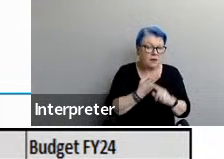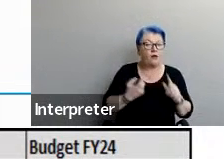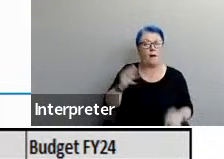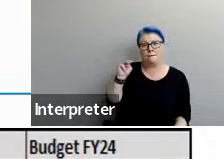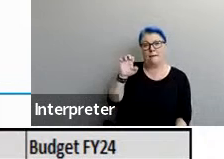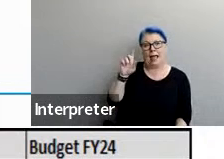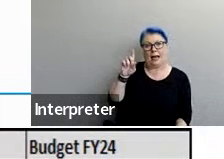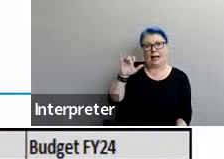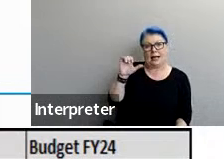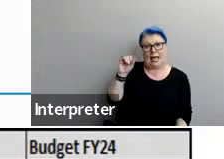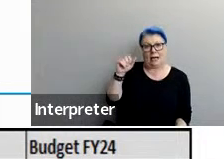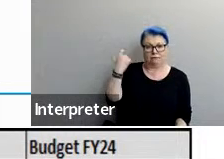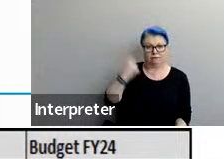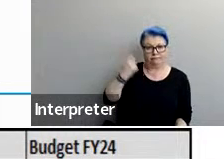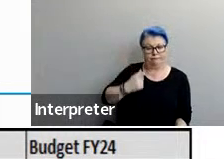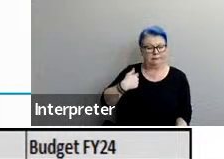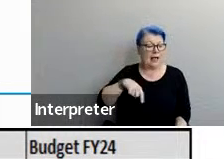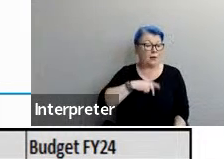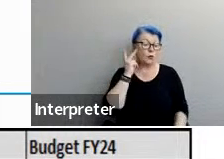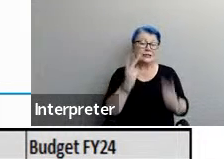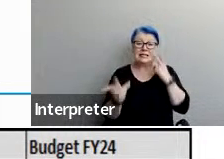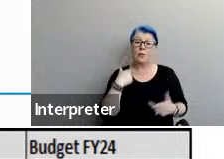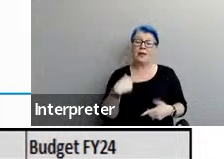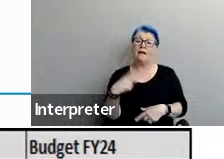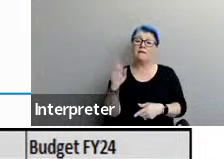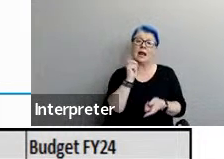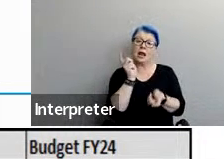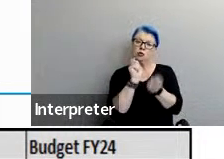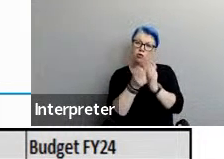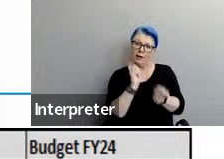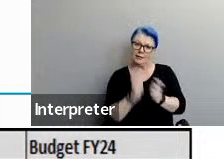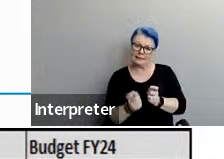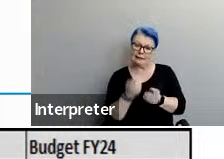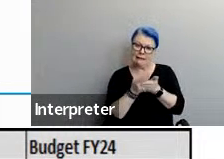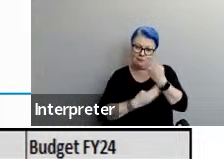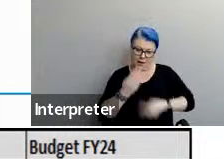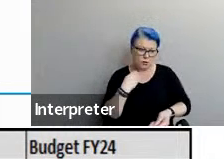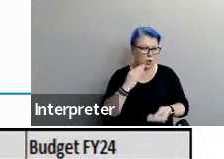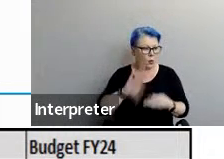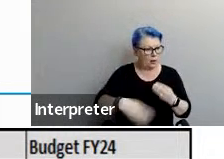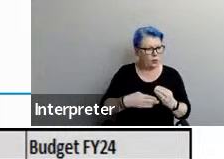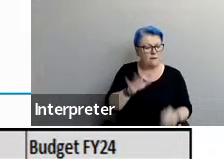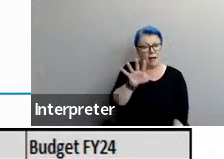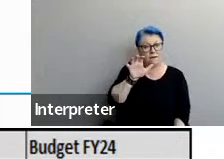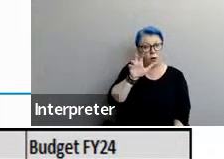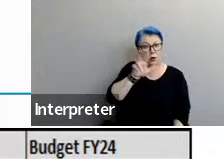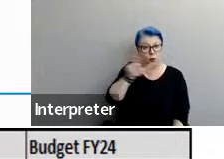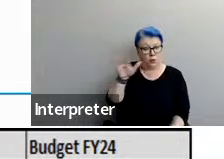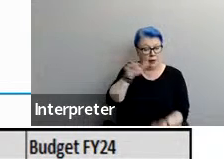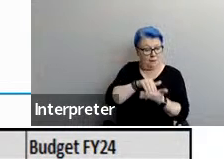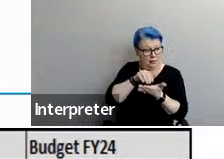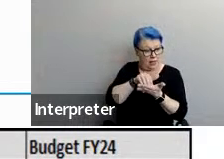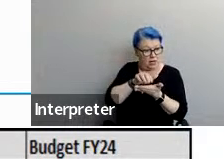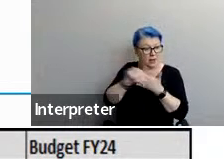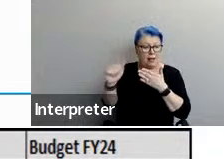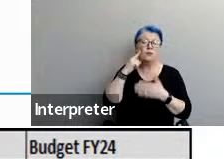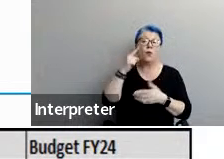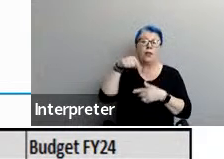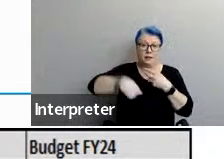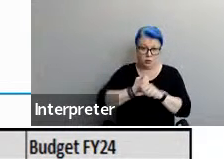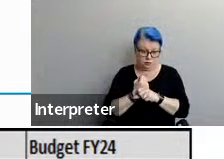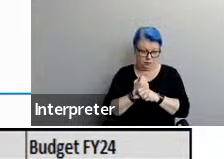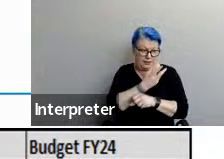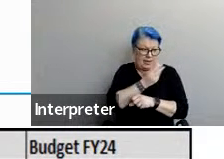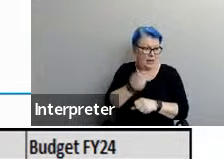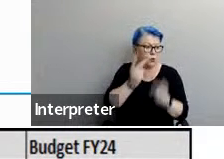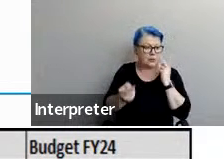see that we have an adjusted budget for FY23. We're looking at $533 million in revenue for this year.